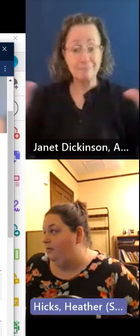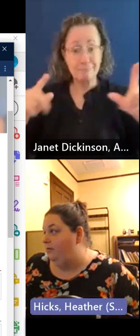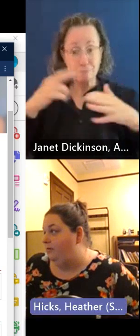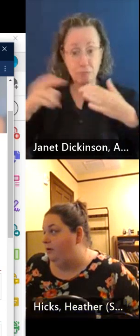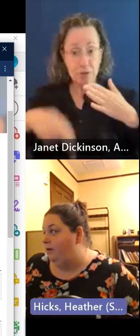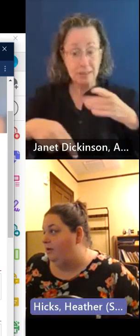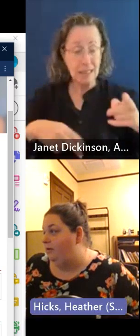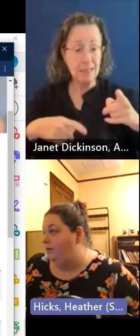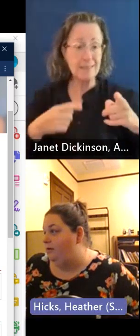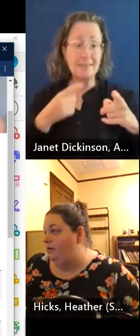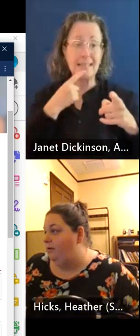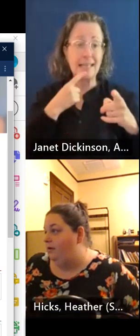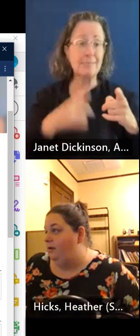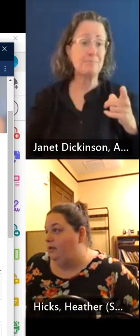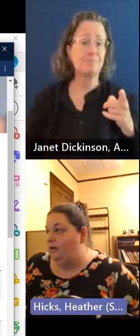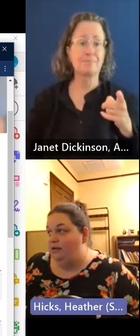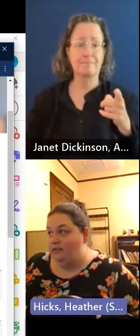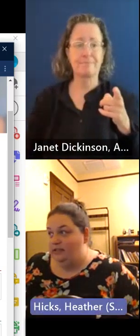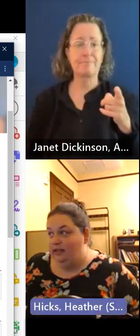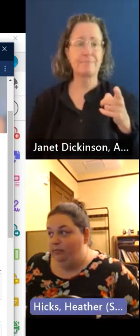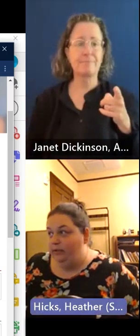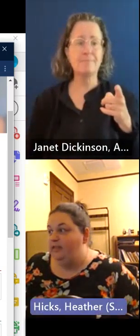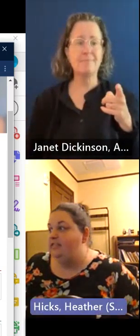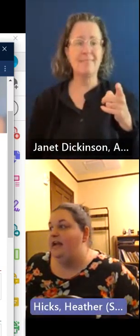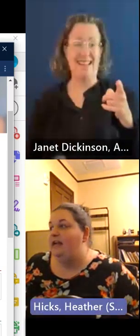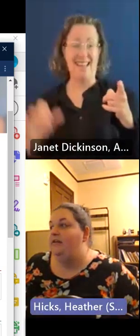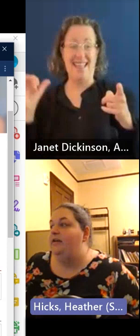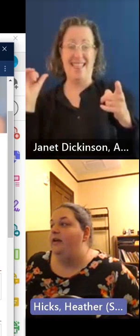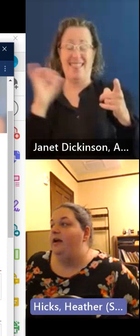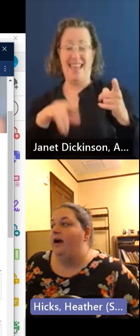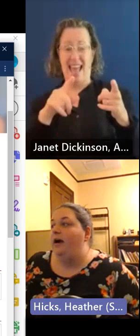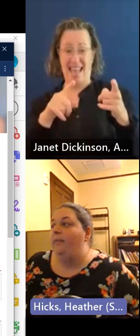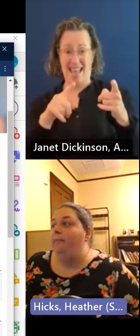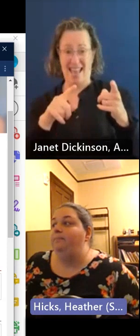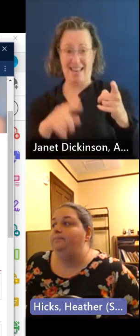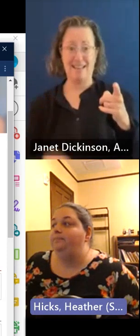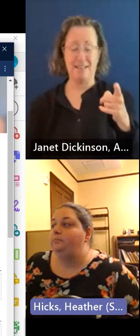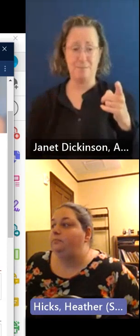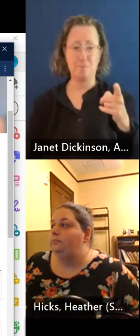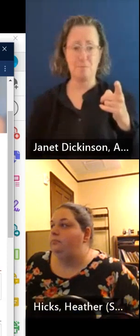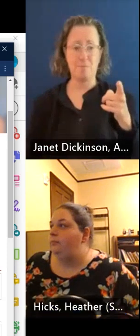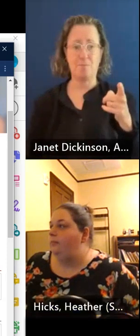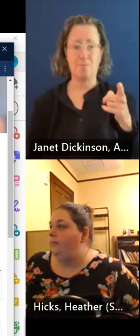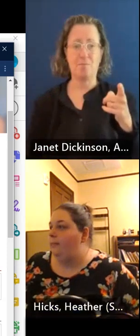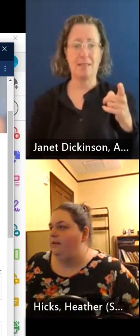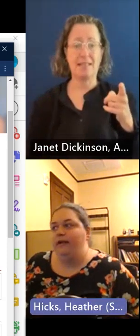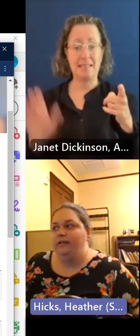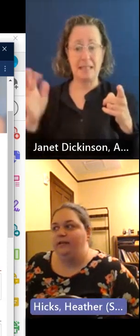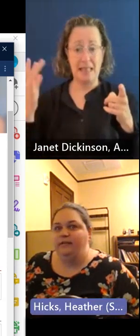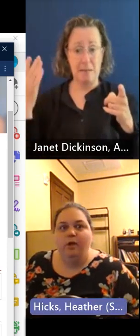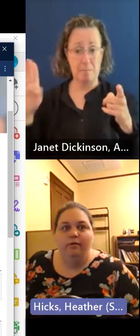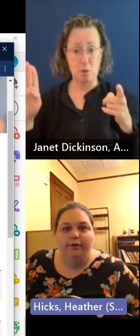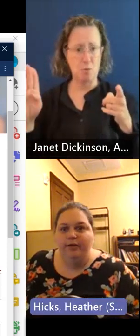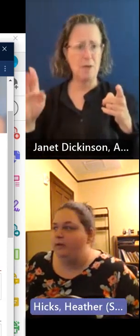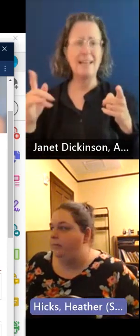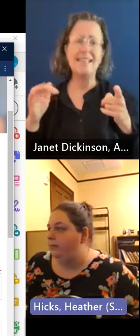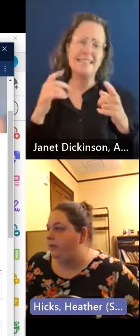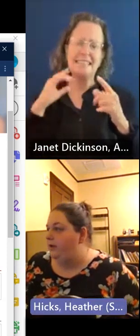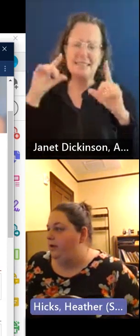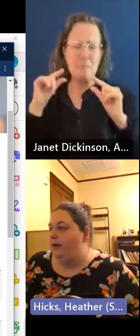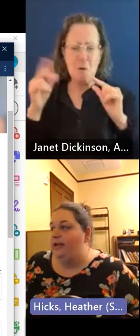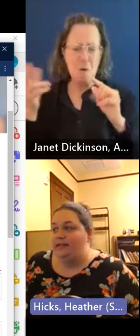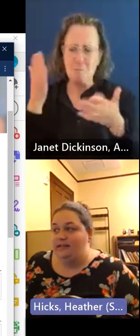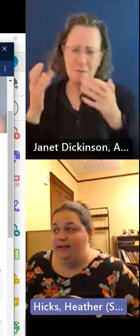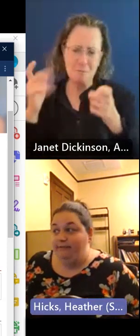oh, wrong way. Here, it's this light blue instead. Sorry, it's kind of small for you guys